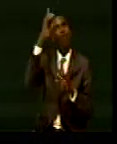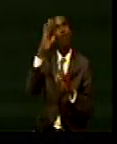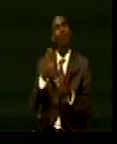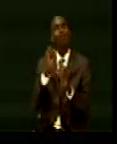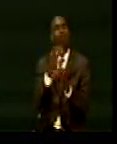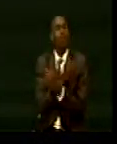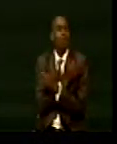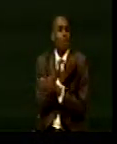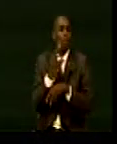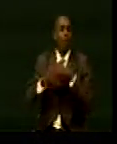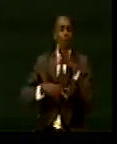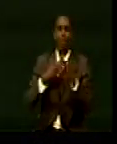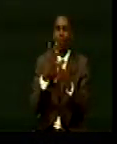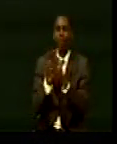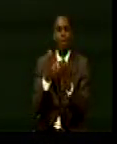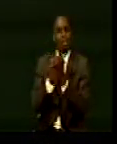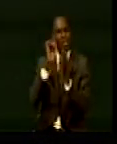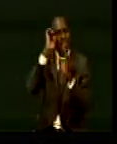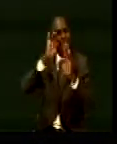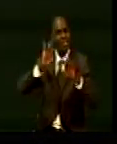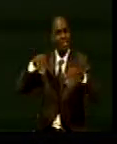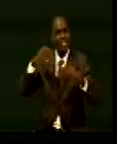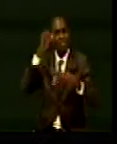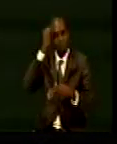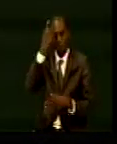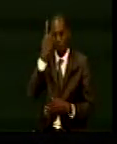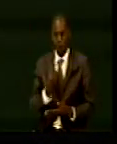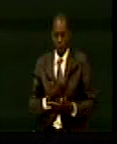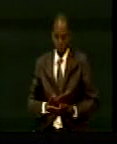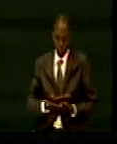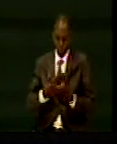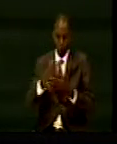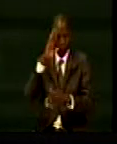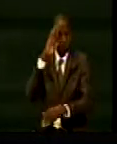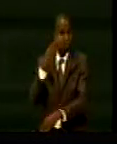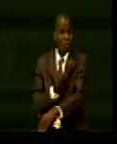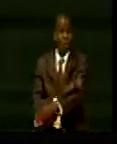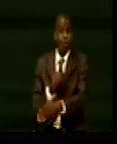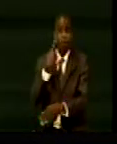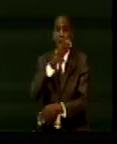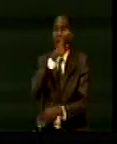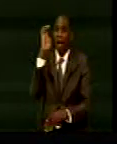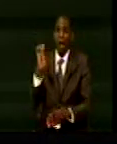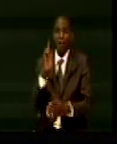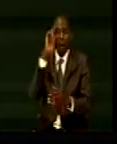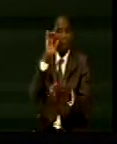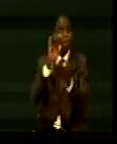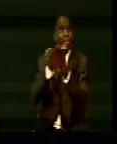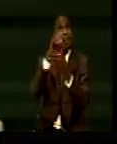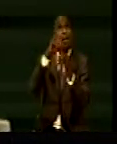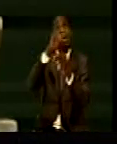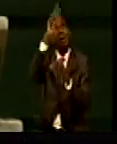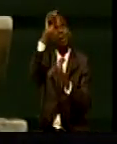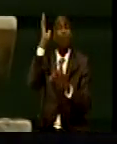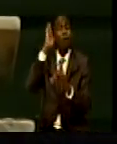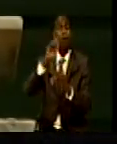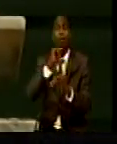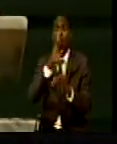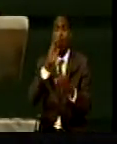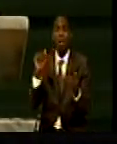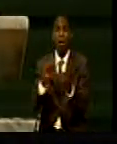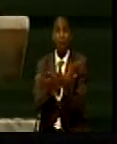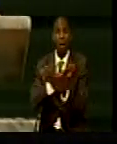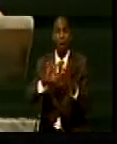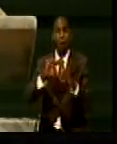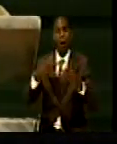only begotten son, that whosoever believes in him will not perish but have